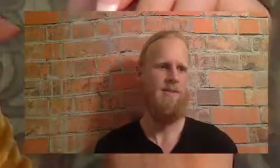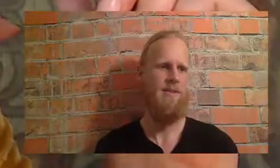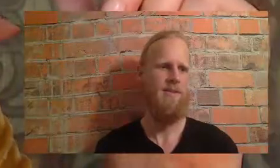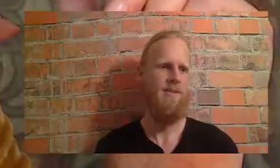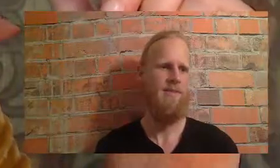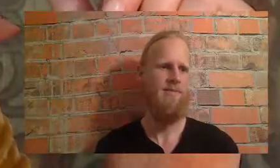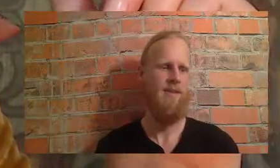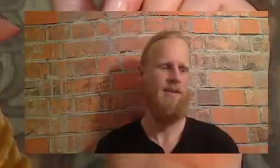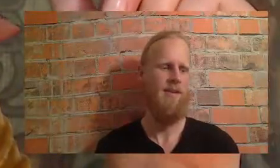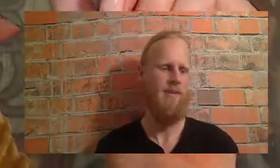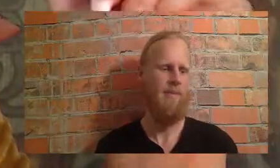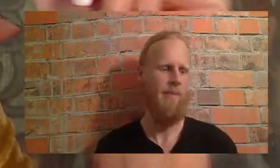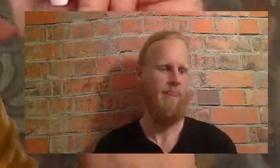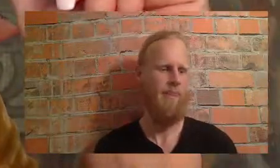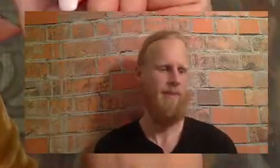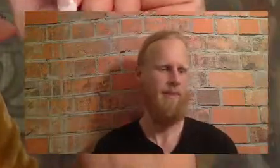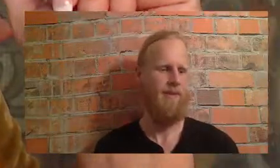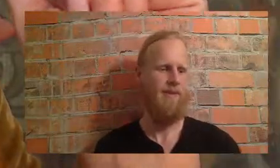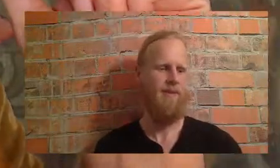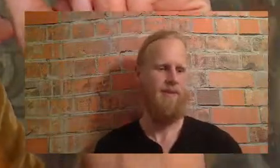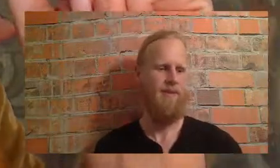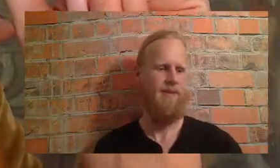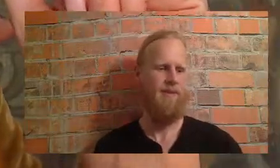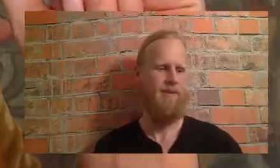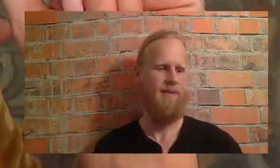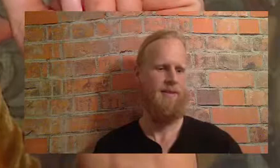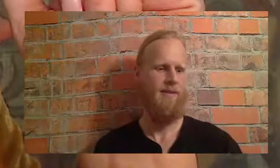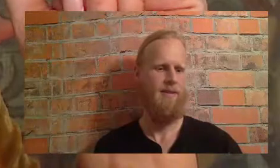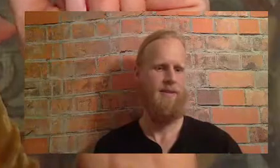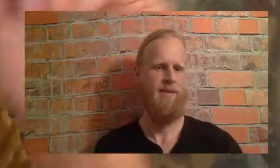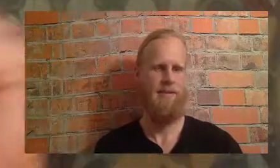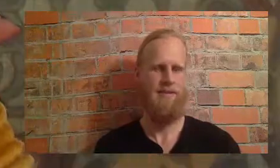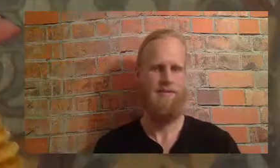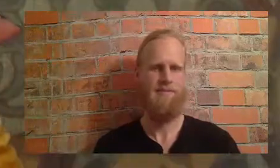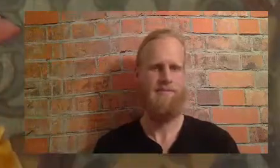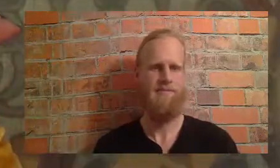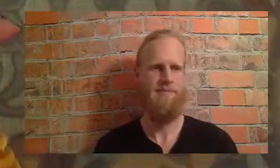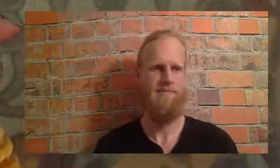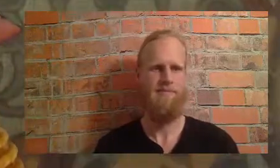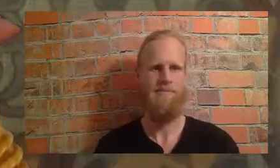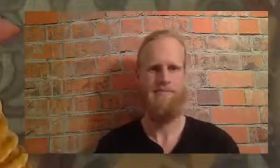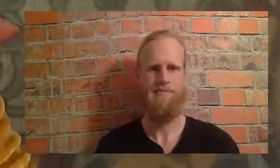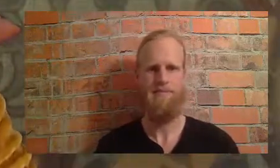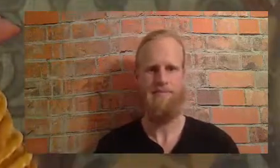up. So thank you for being that person in your family.